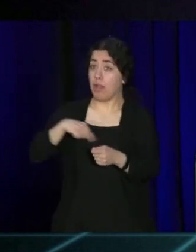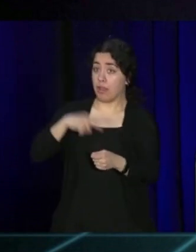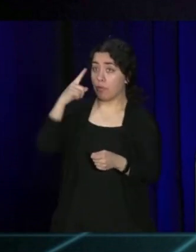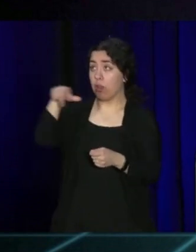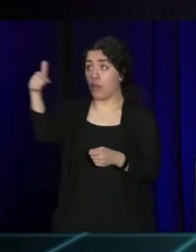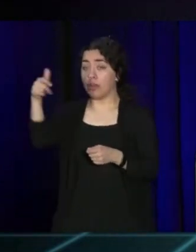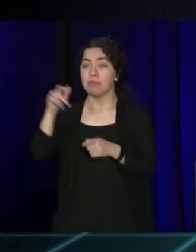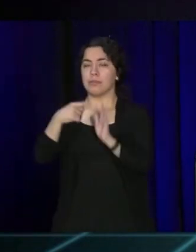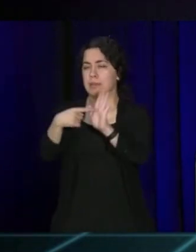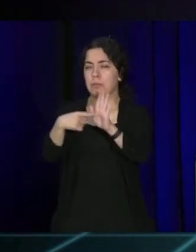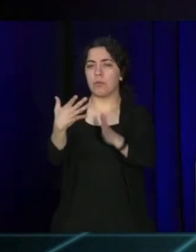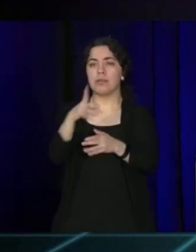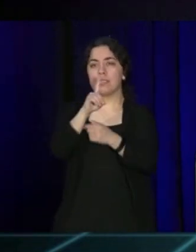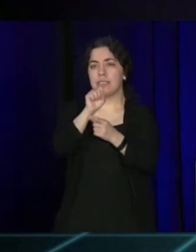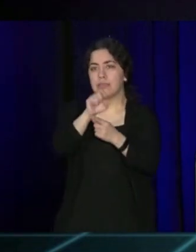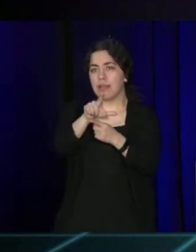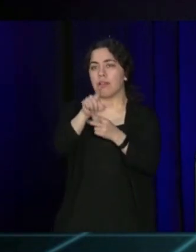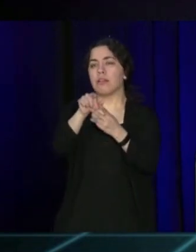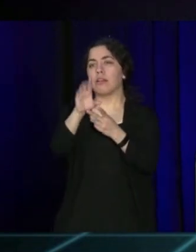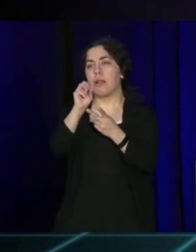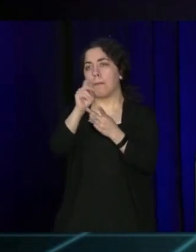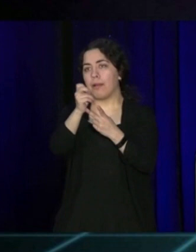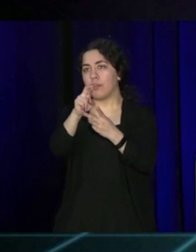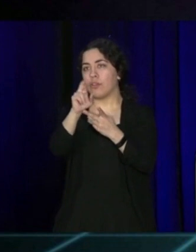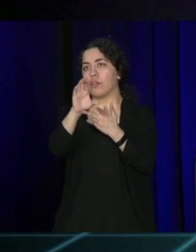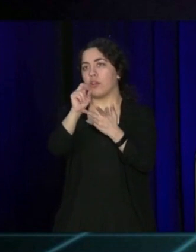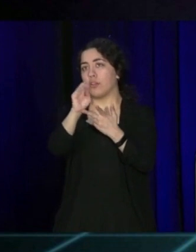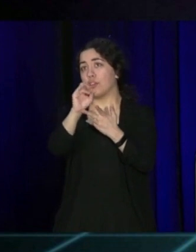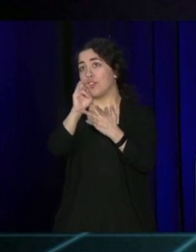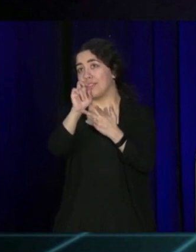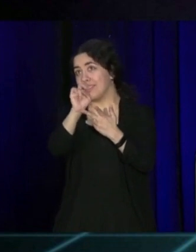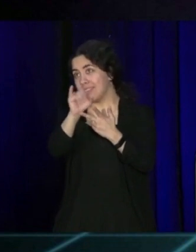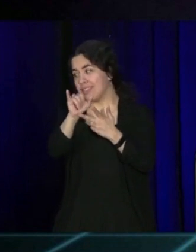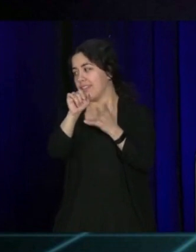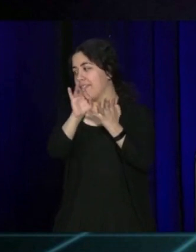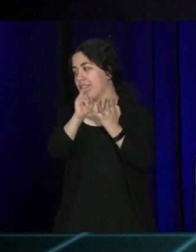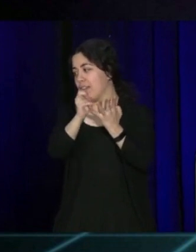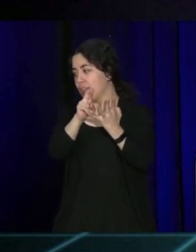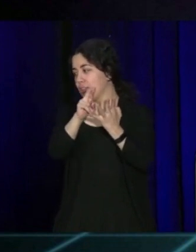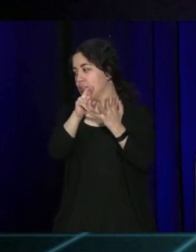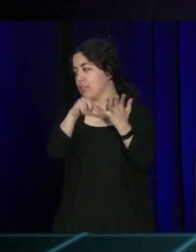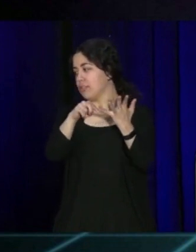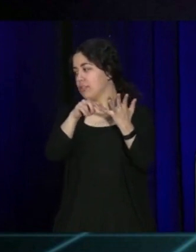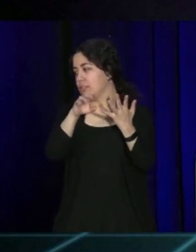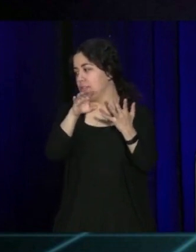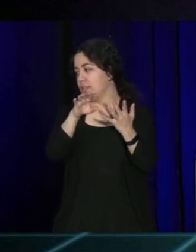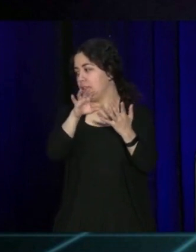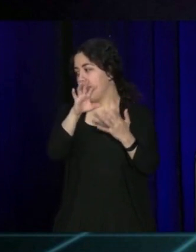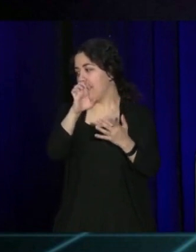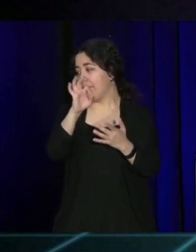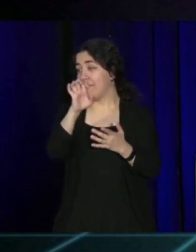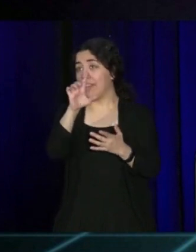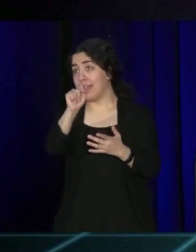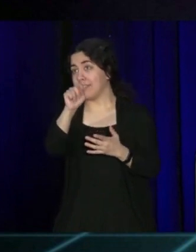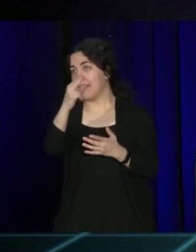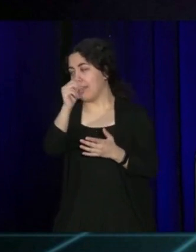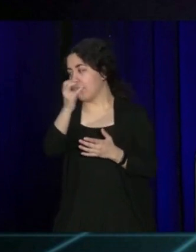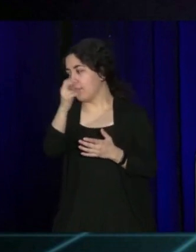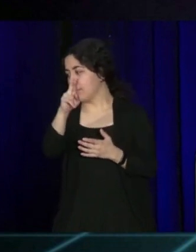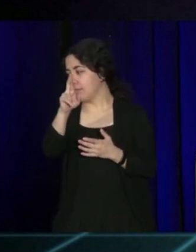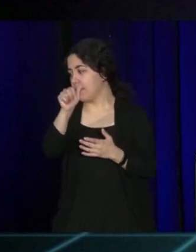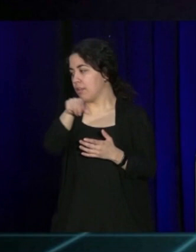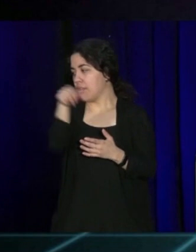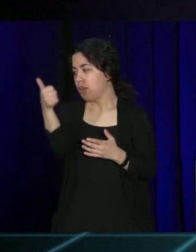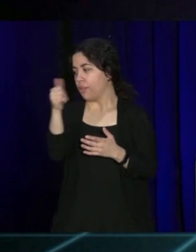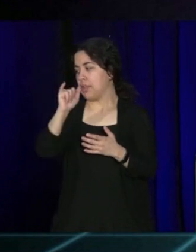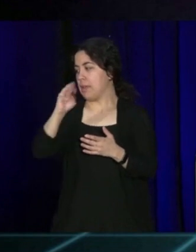DSLs, compilers, concurrency, fibers, effect handlers, immutability, and a lot of other concepts that we probably saw during